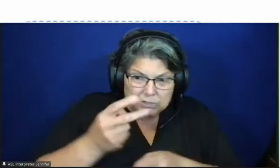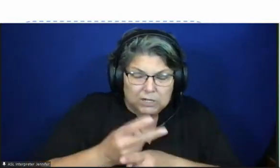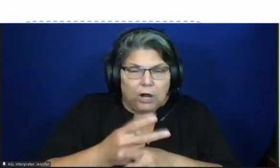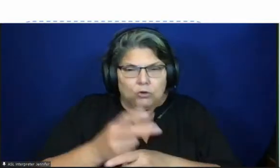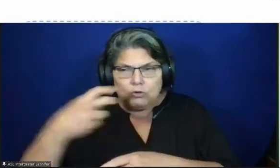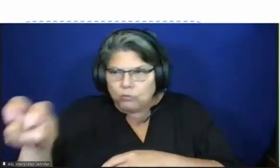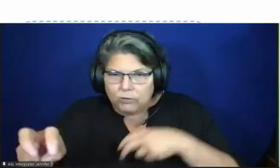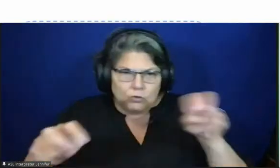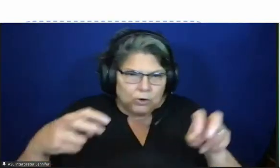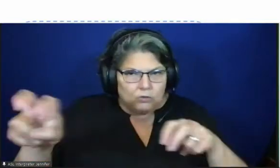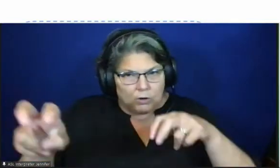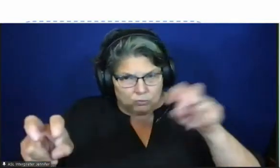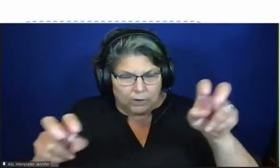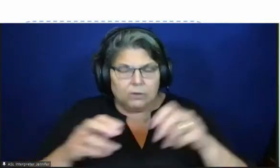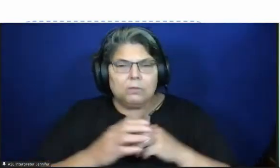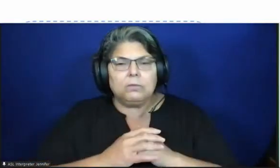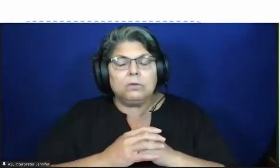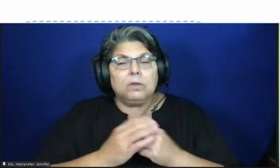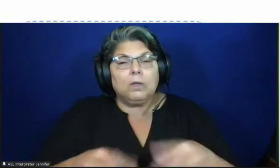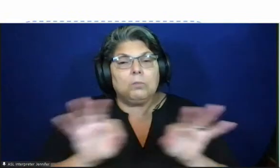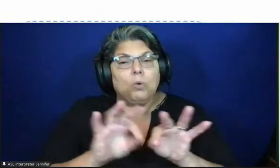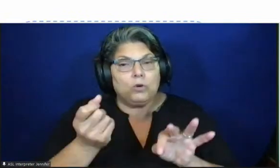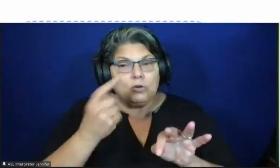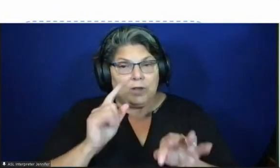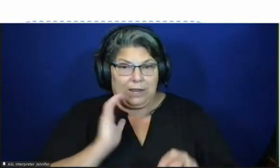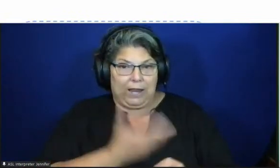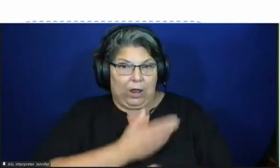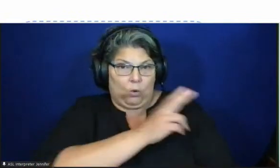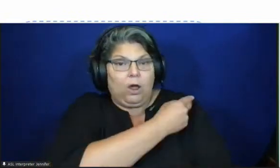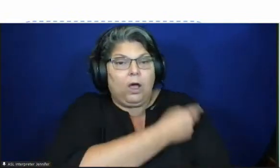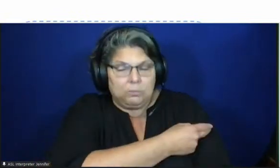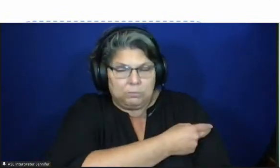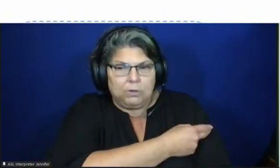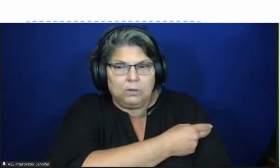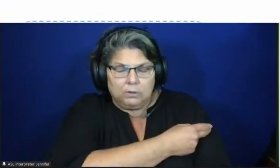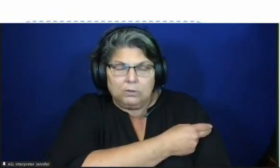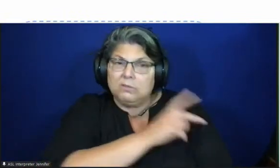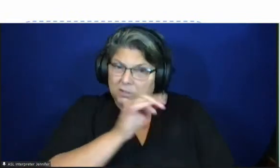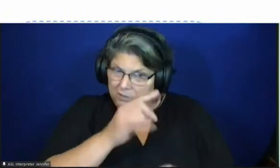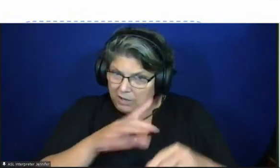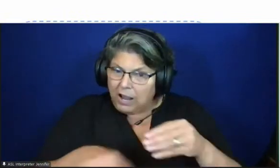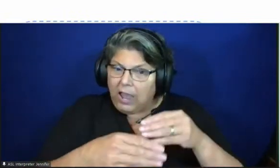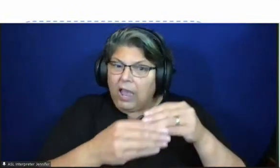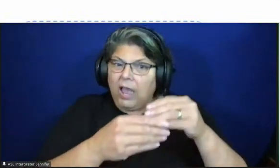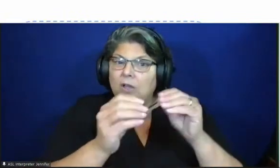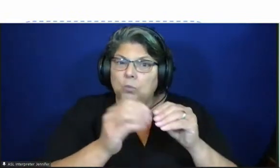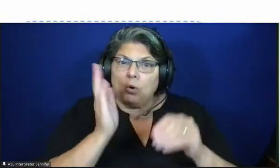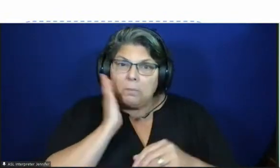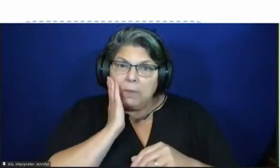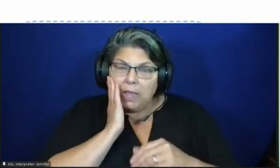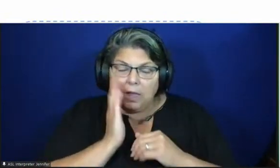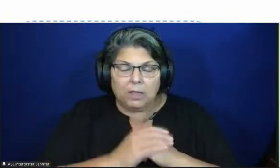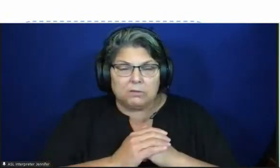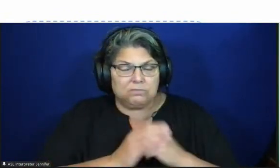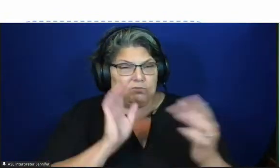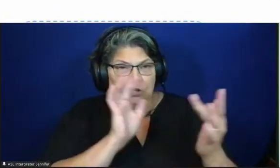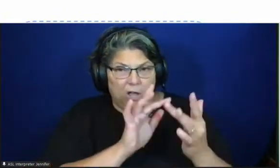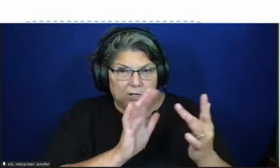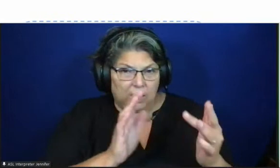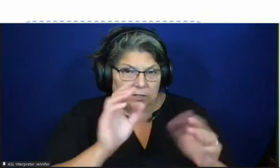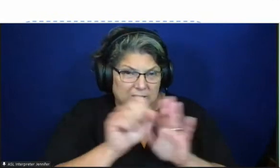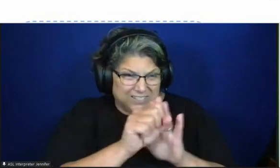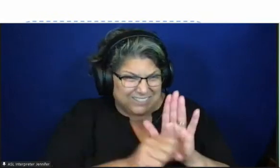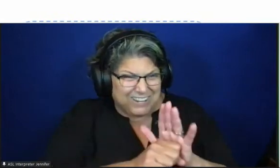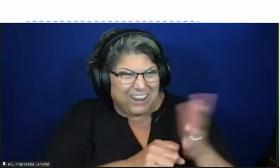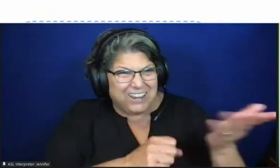It's important to understand that our hospitals have opened up extra surge beds and have reached out to the state and actually have